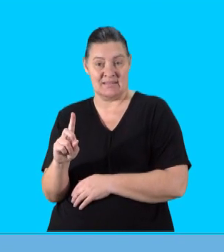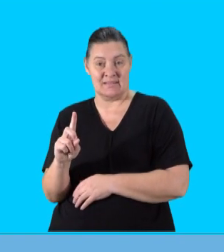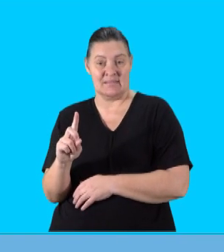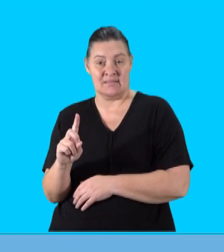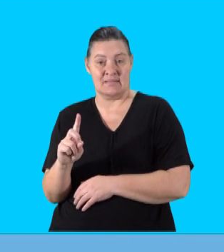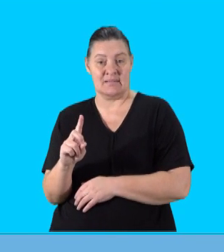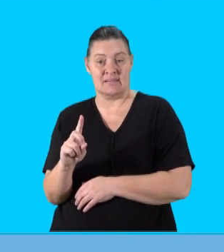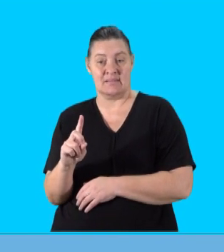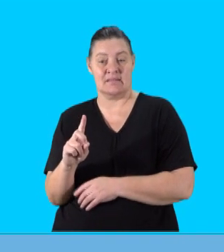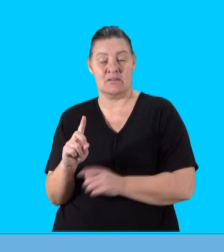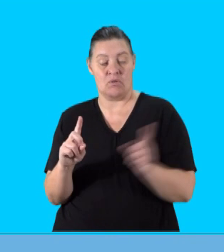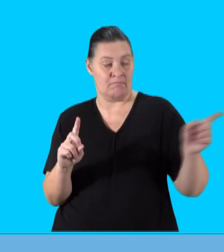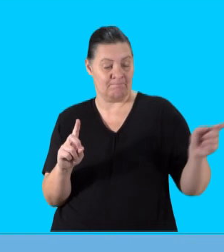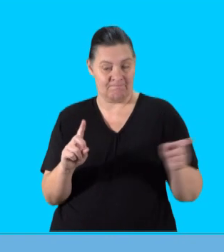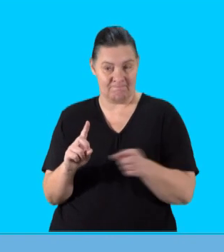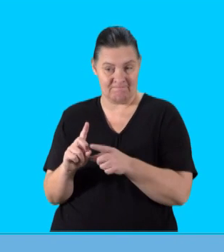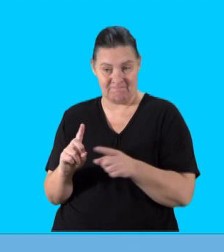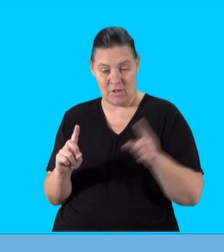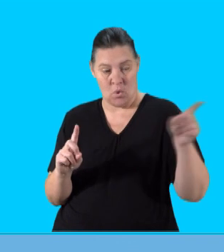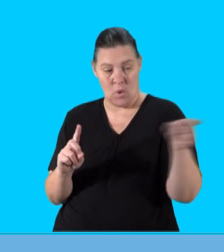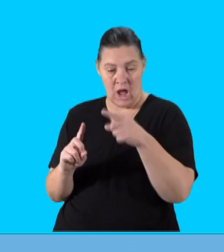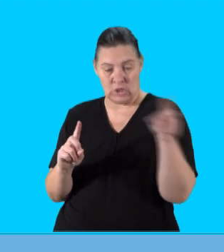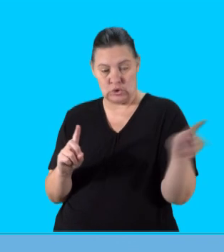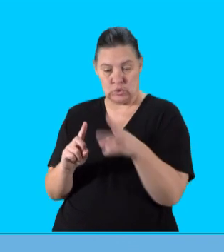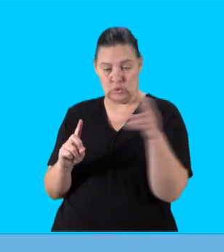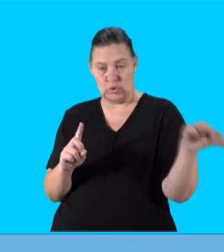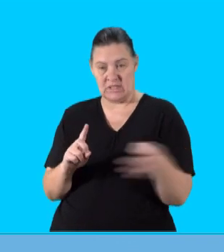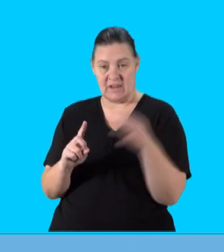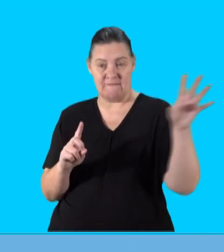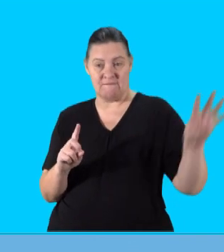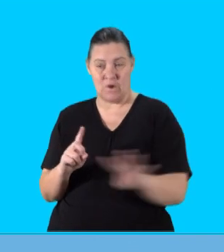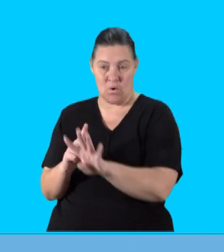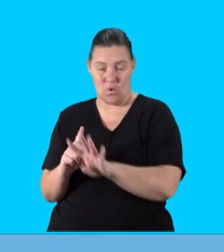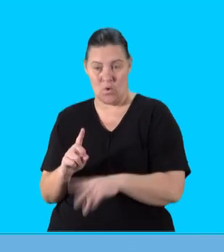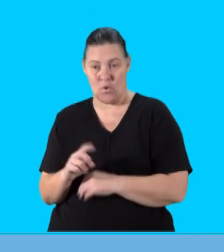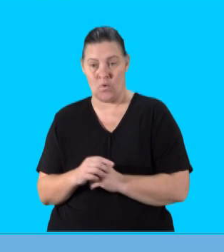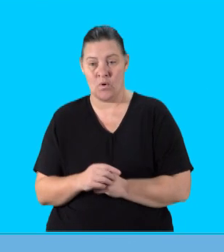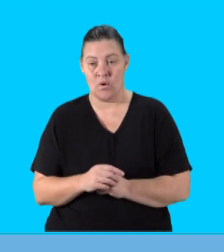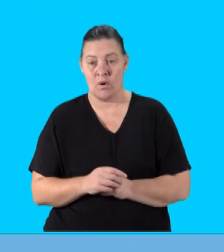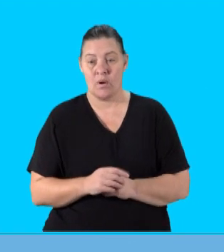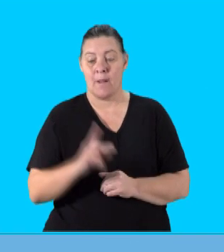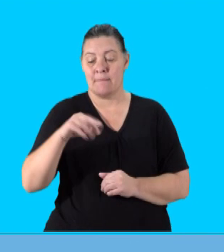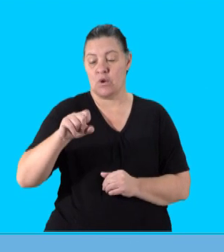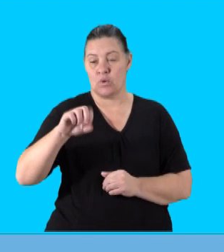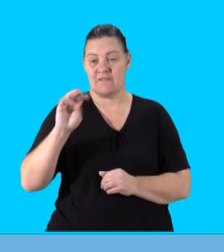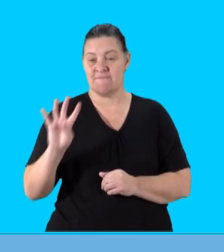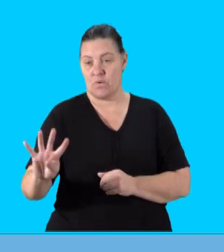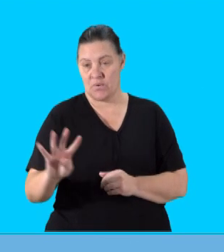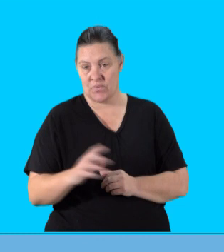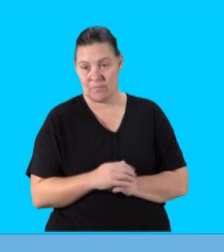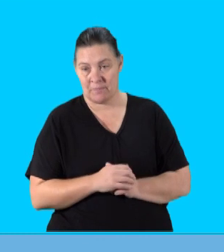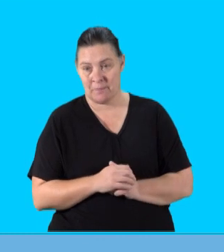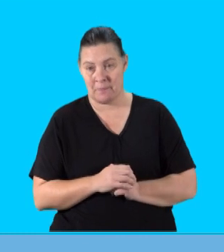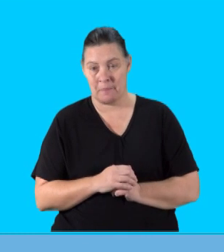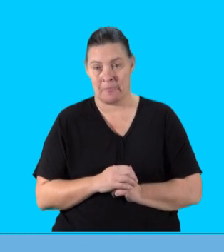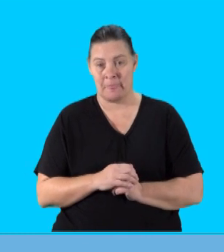Now we need to count across horizontally. So it's 1, 2, 3, 4. So it's going to be found in period 4.